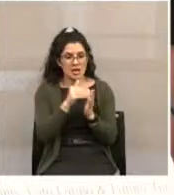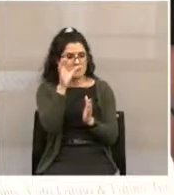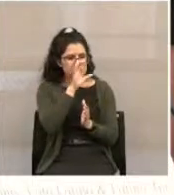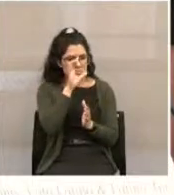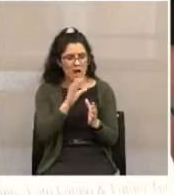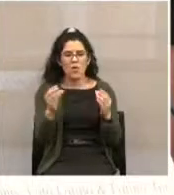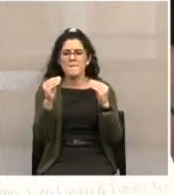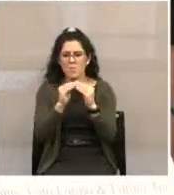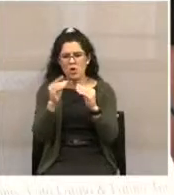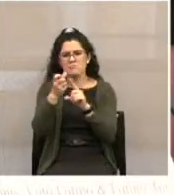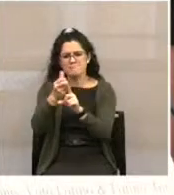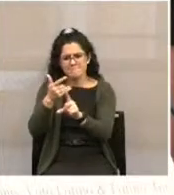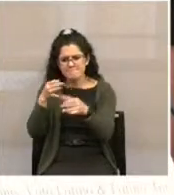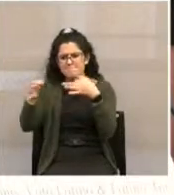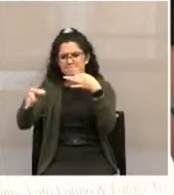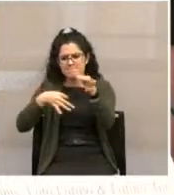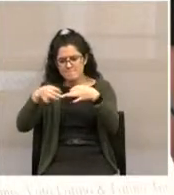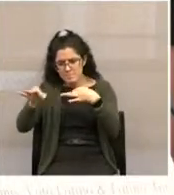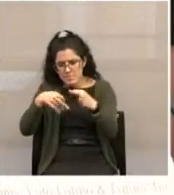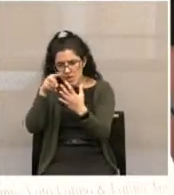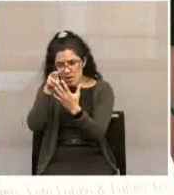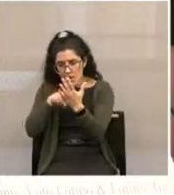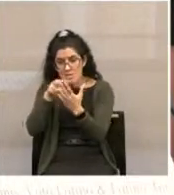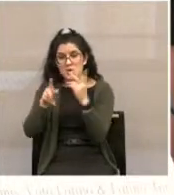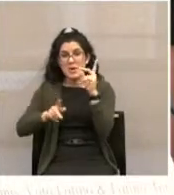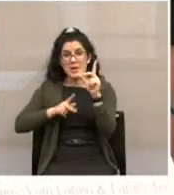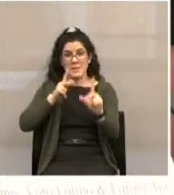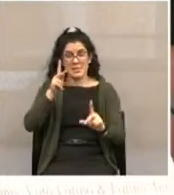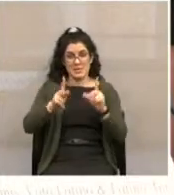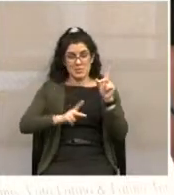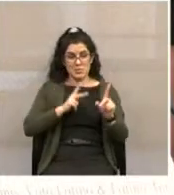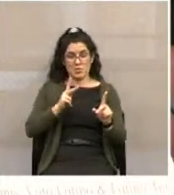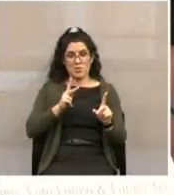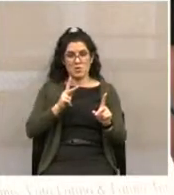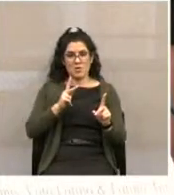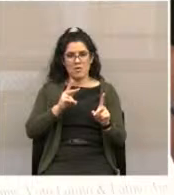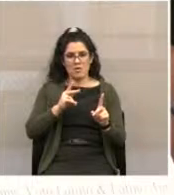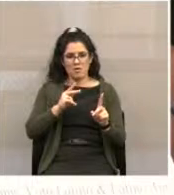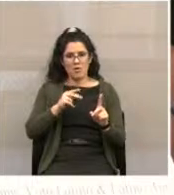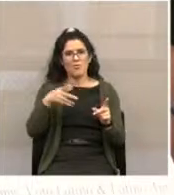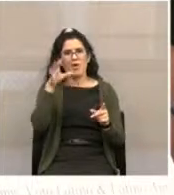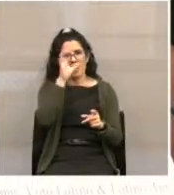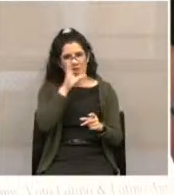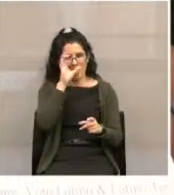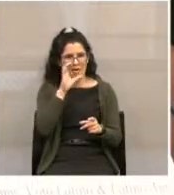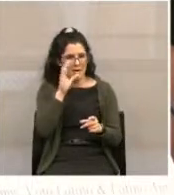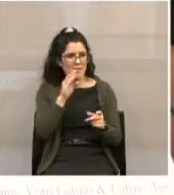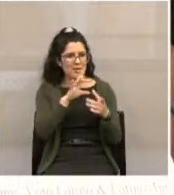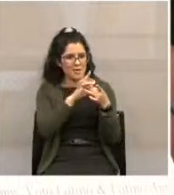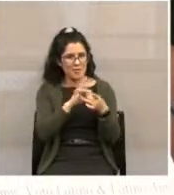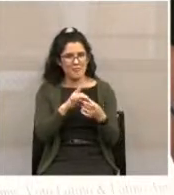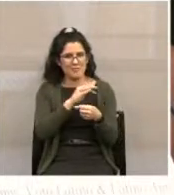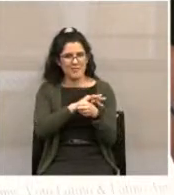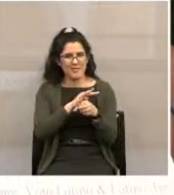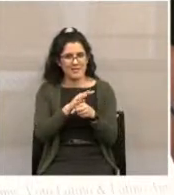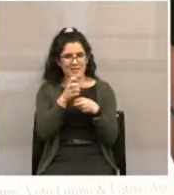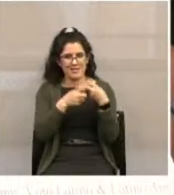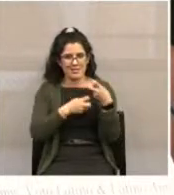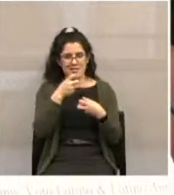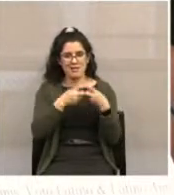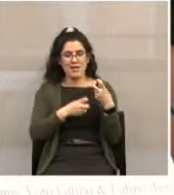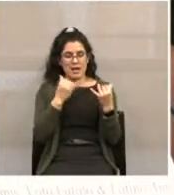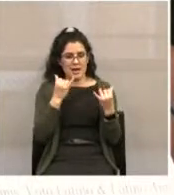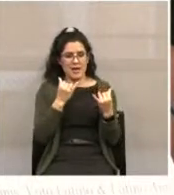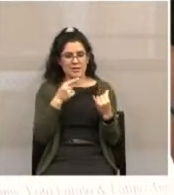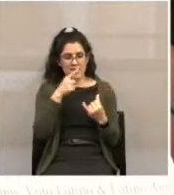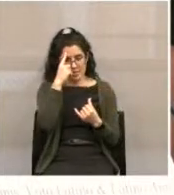further information. So all of a sudden you had individuals who were looking up COVID-related disinformation and now are thinking